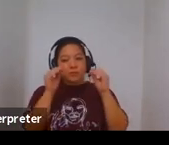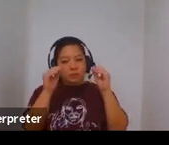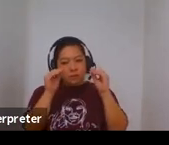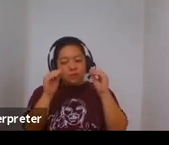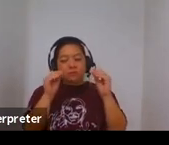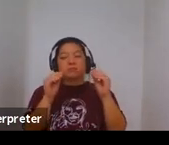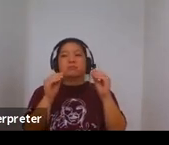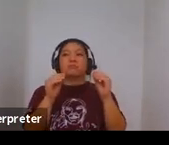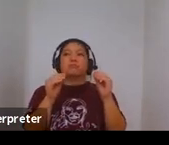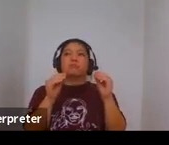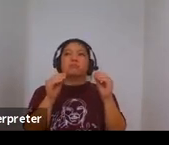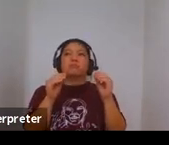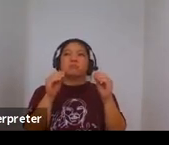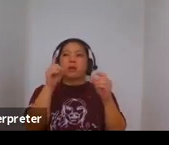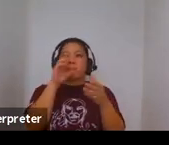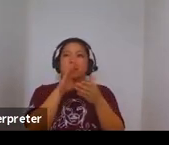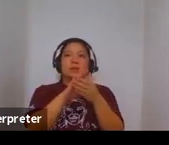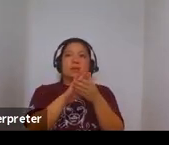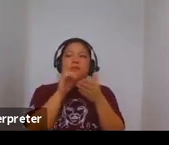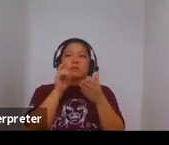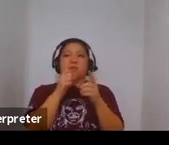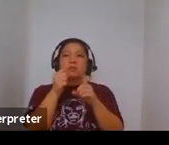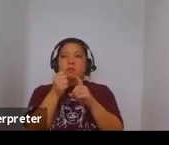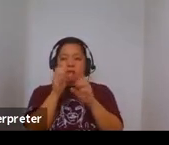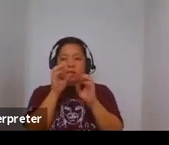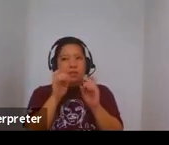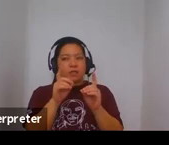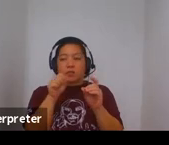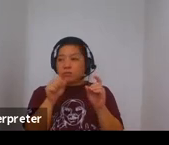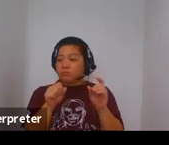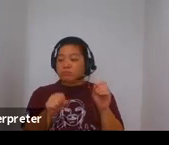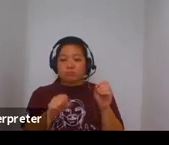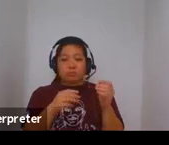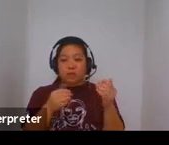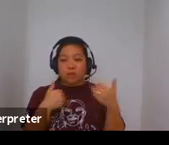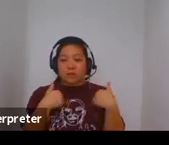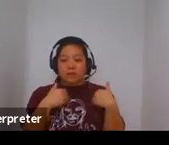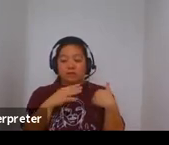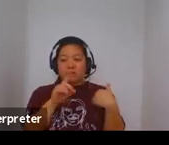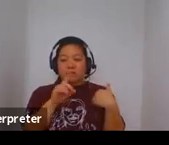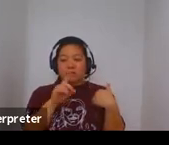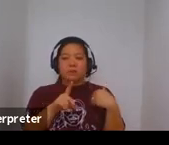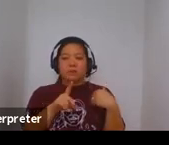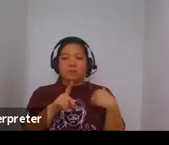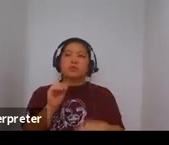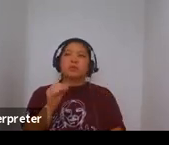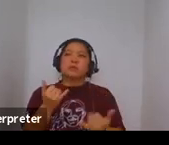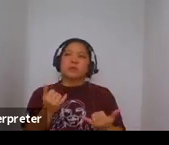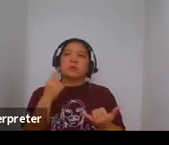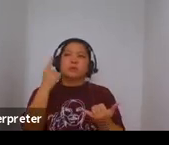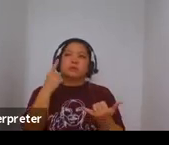cultures, beliefs, especially when related to sex education? Yes, yes, yes. And so I